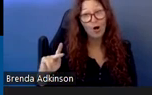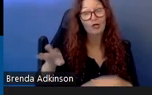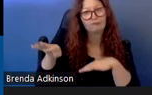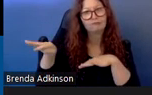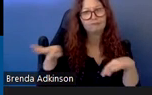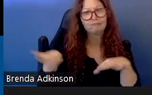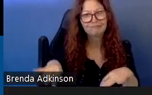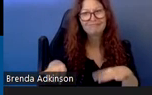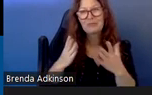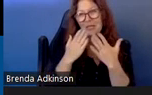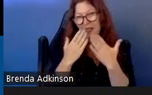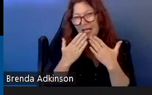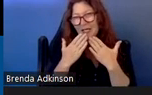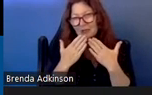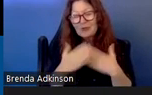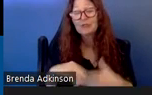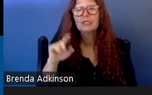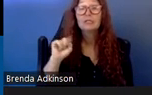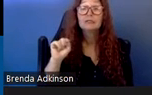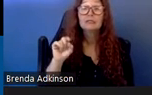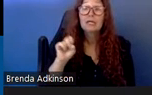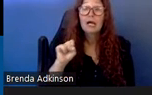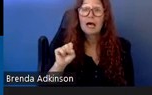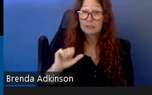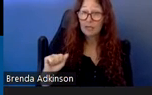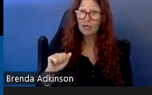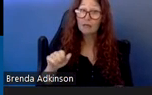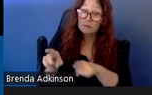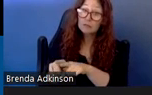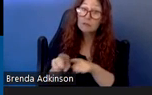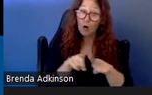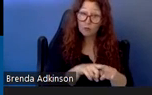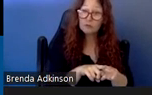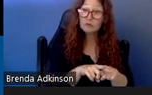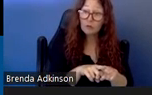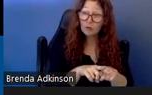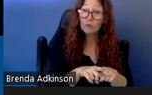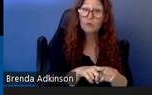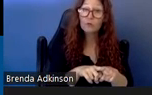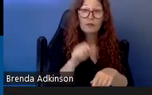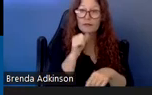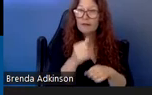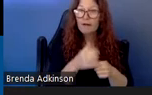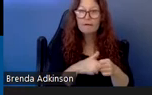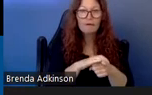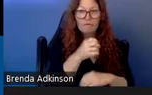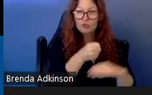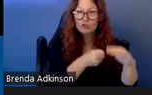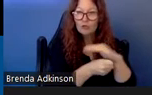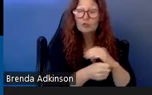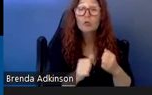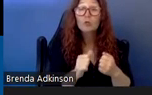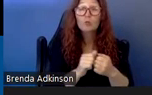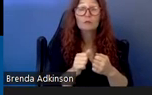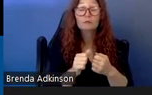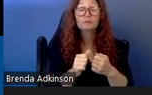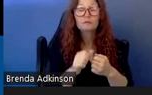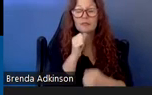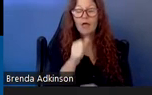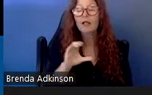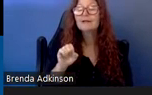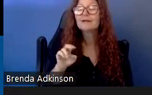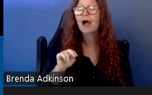overview. TSA is also a form of non-congregate sheltering under the same authority that we use